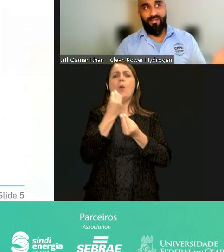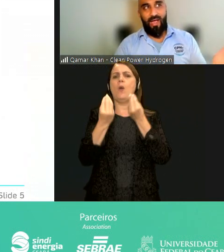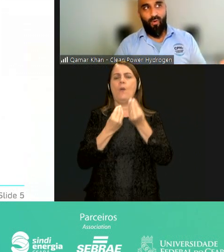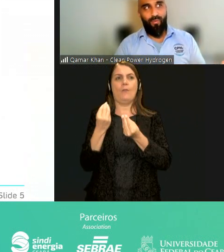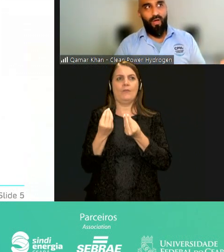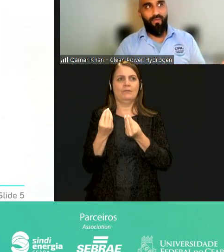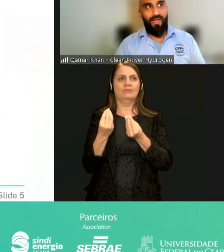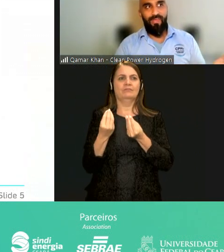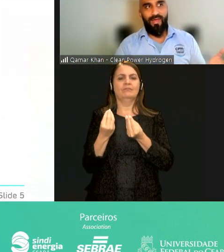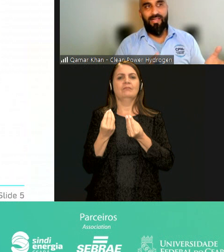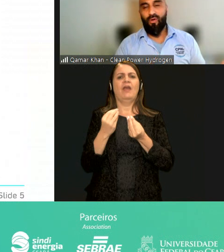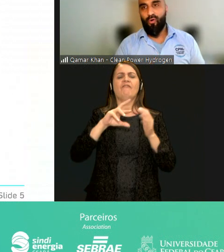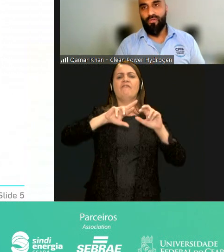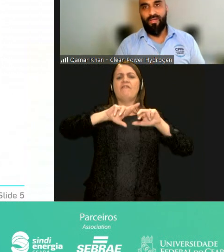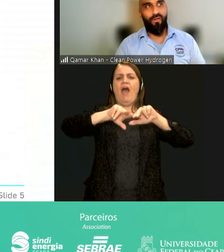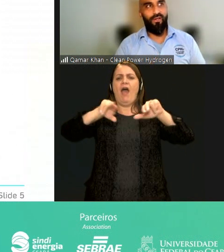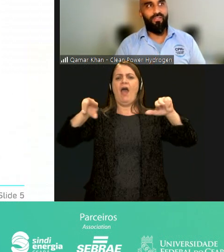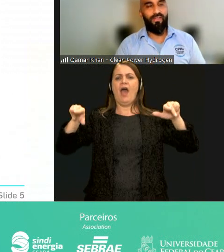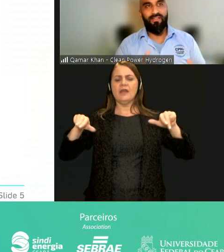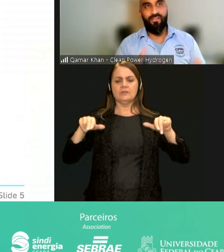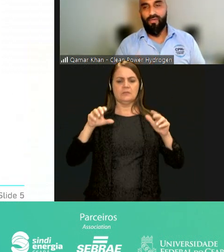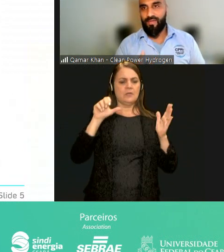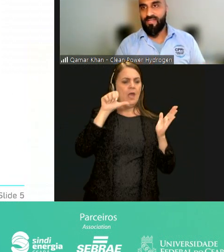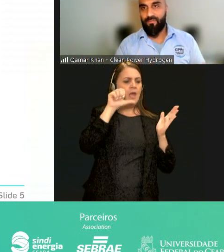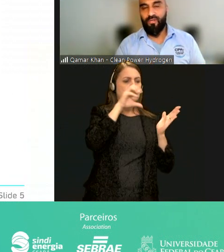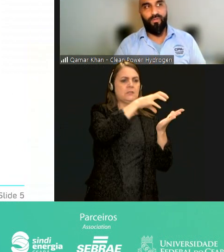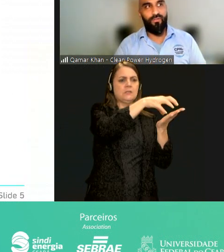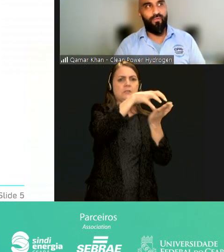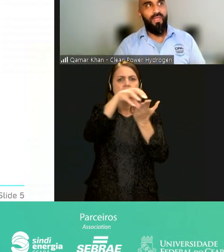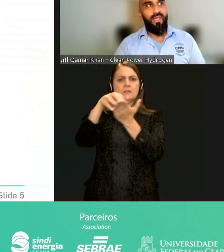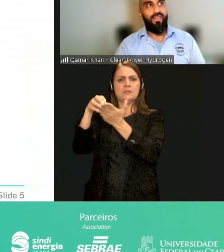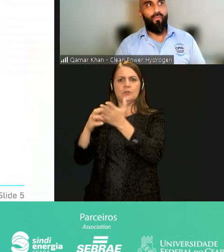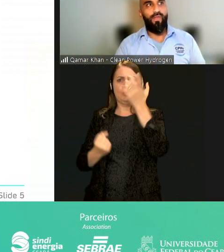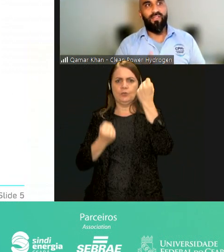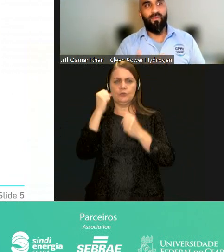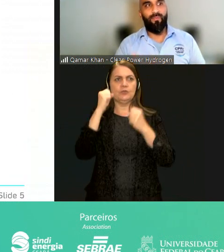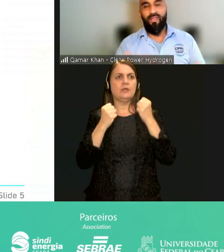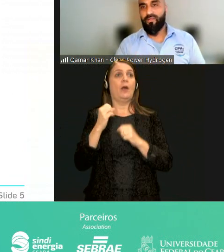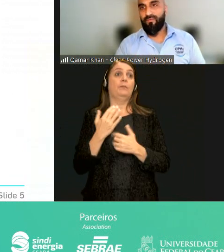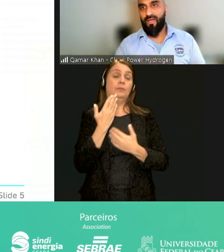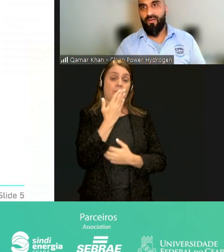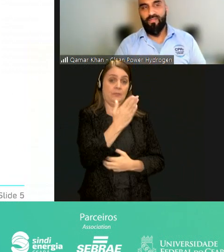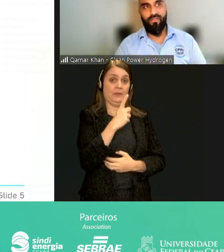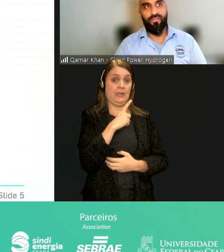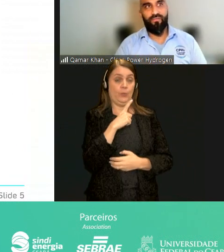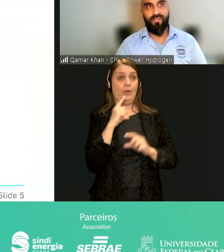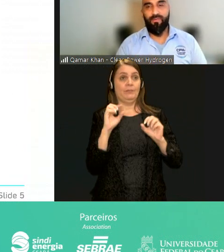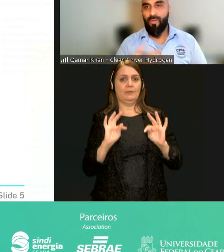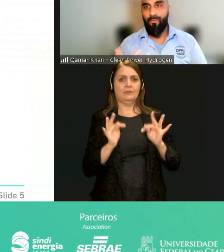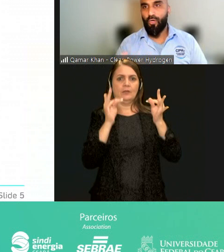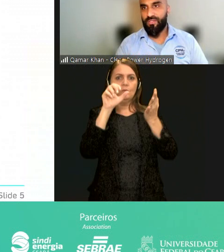is our part there. That's our core technology, and that's the only aspect we do. And then we can supply into the various